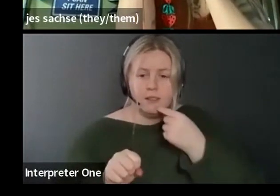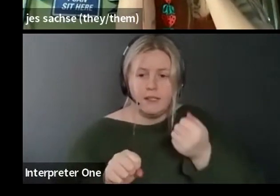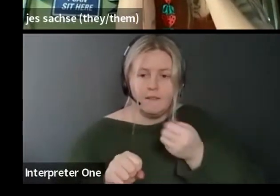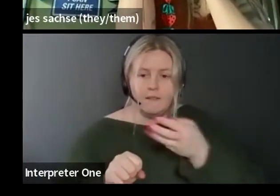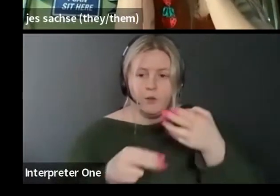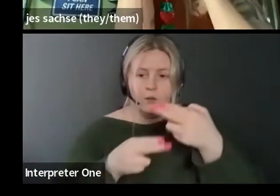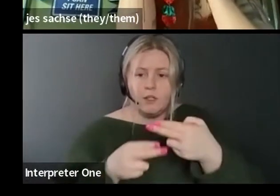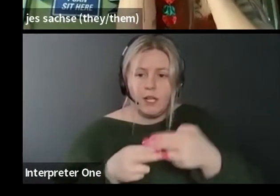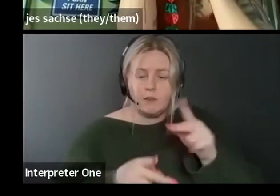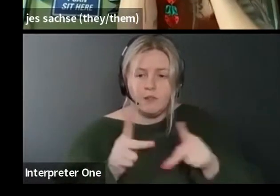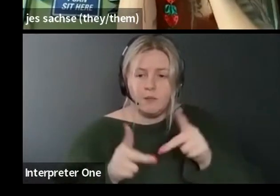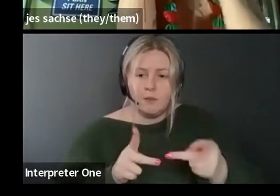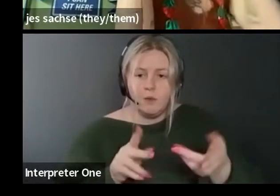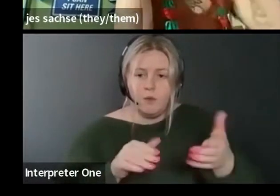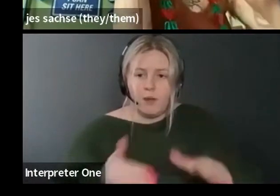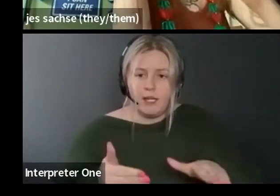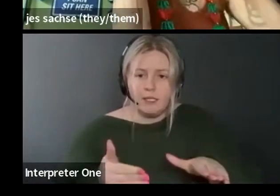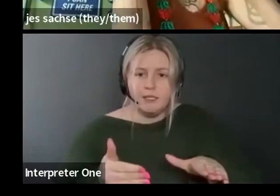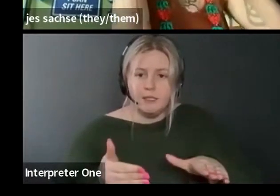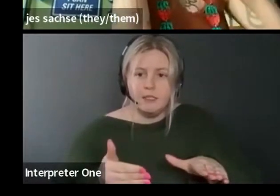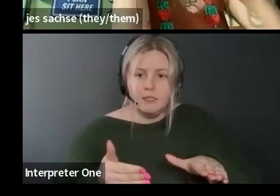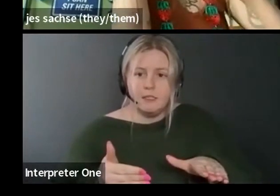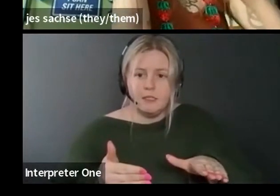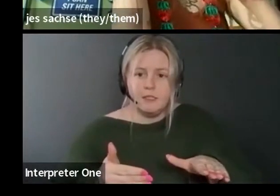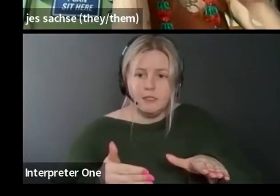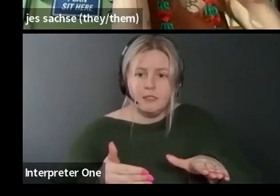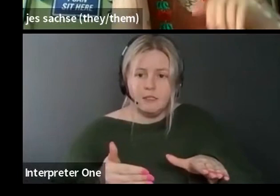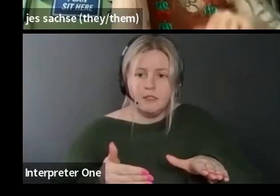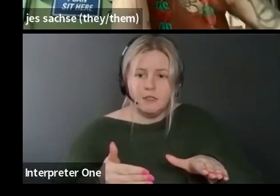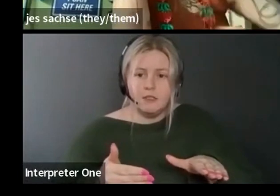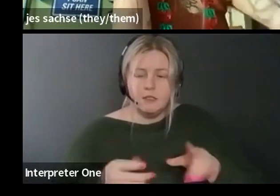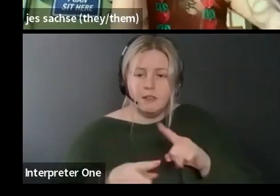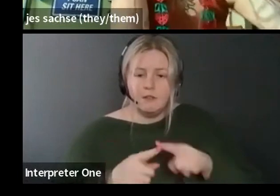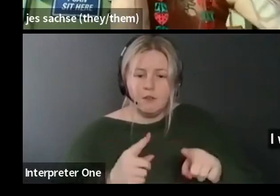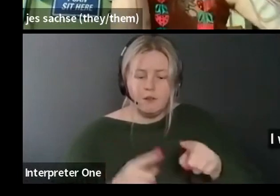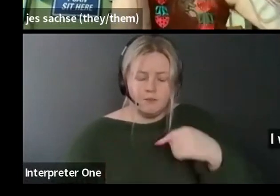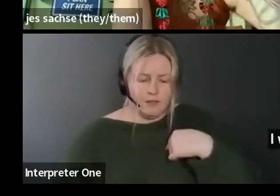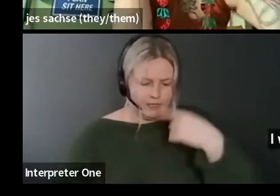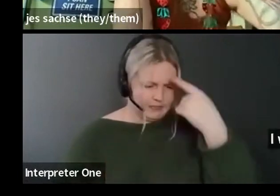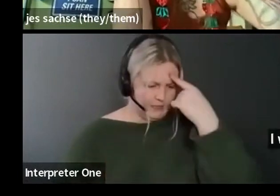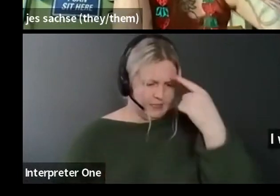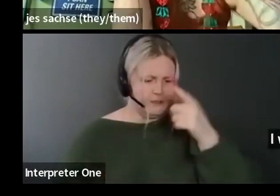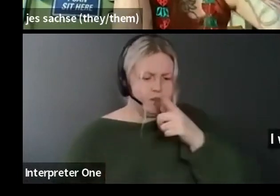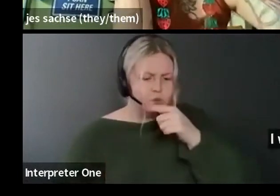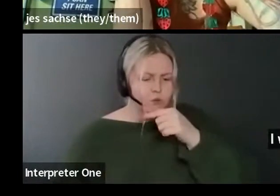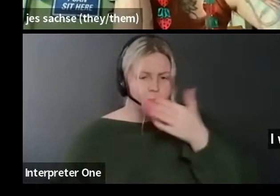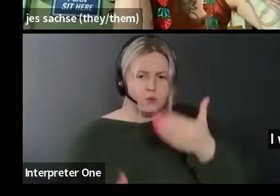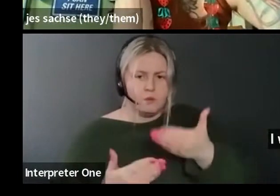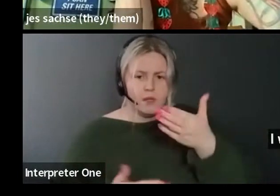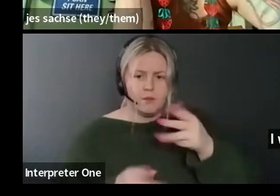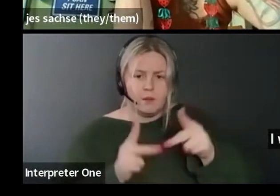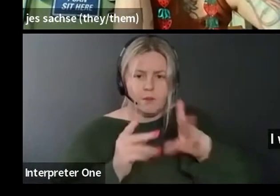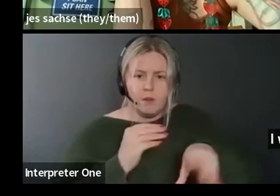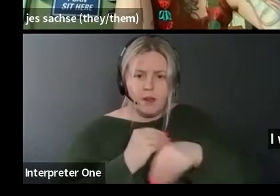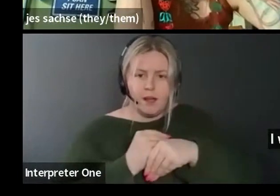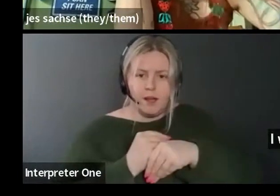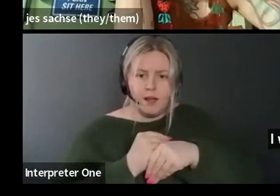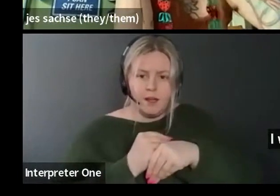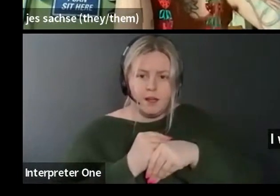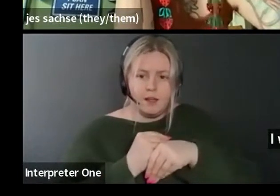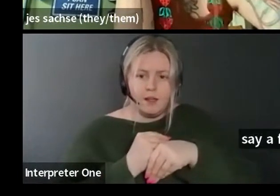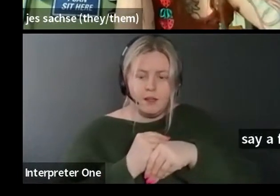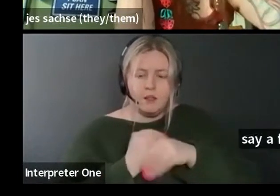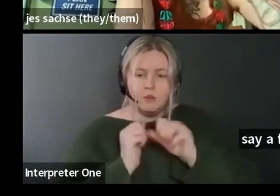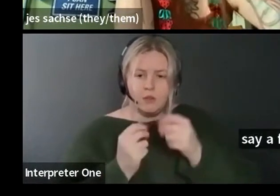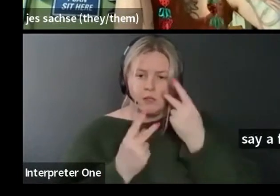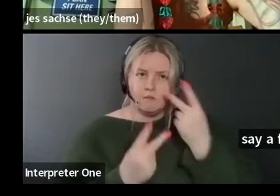of people who passed inside and stuff like that, like from top of our head, if we remember, maybe some folks can add some, so that way their